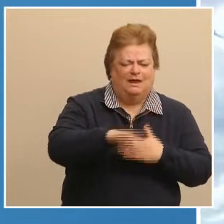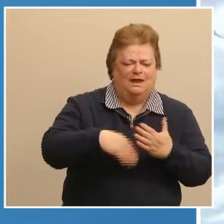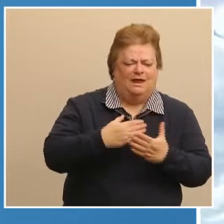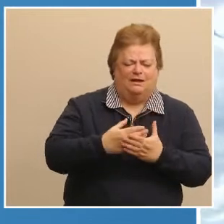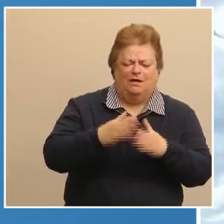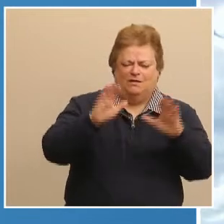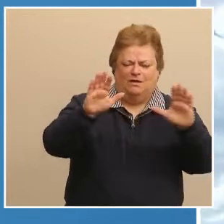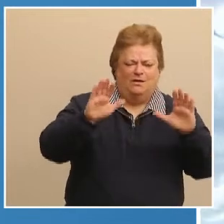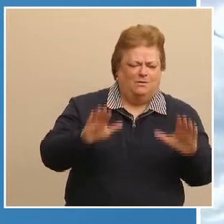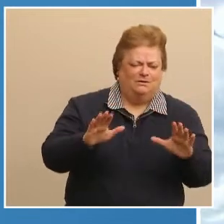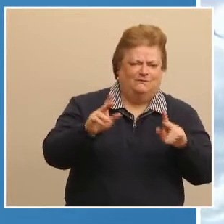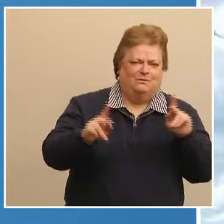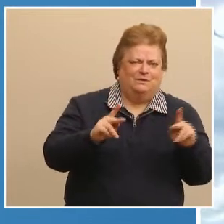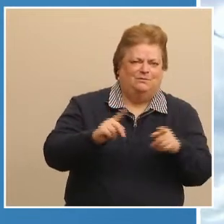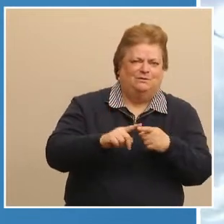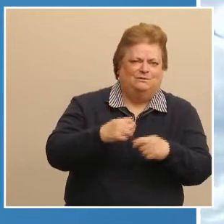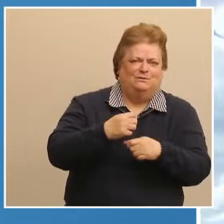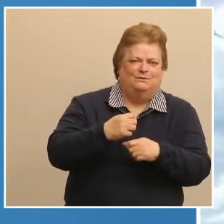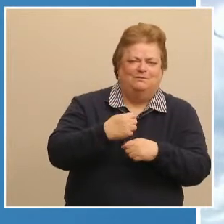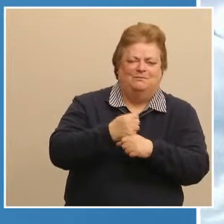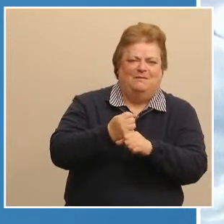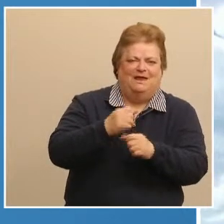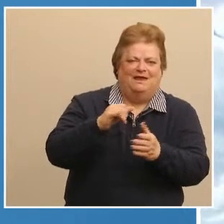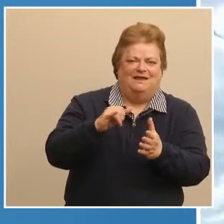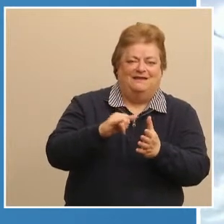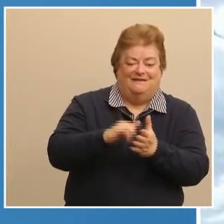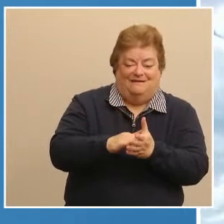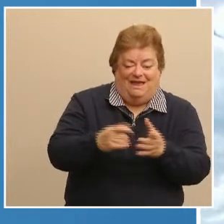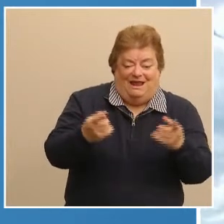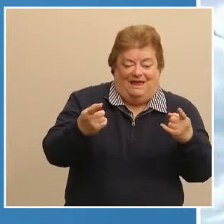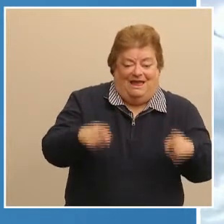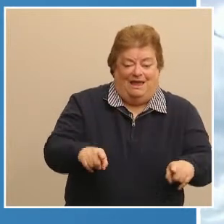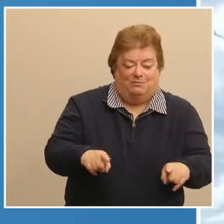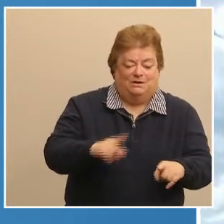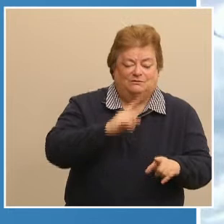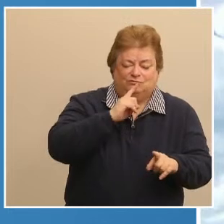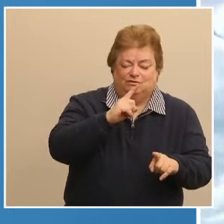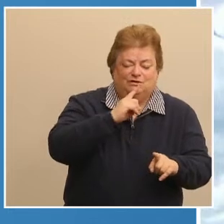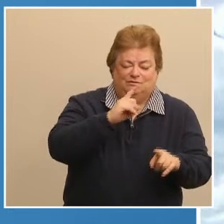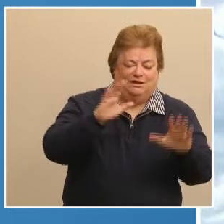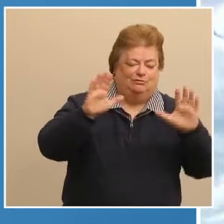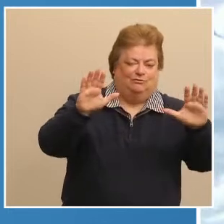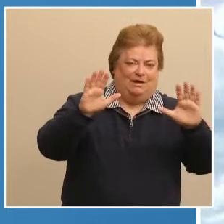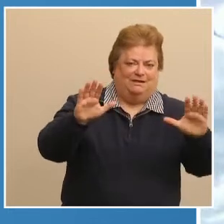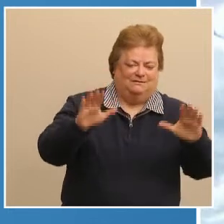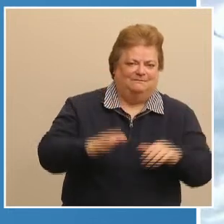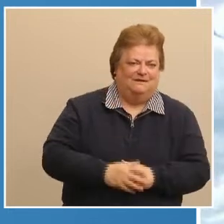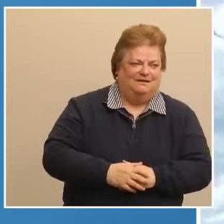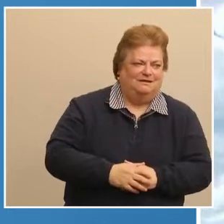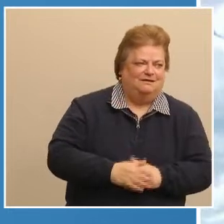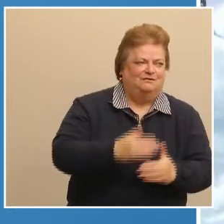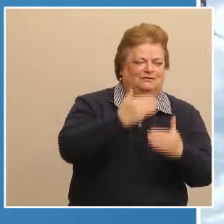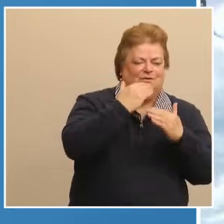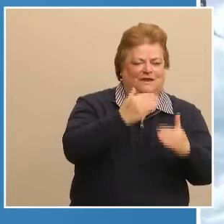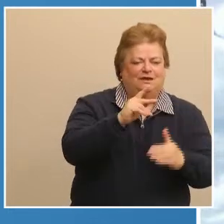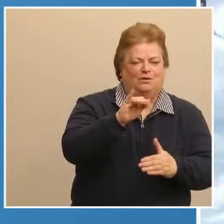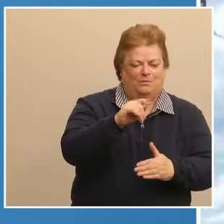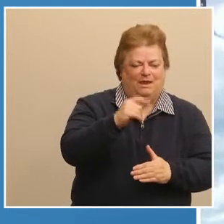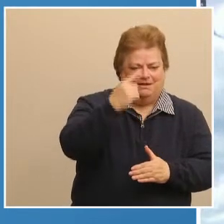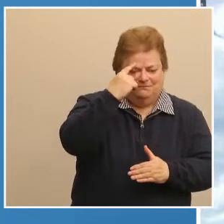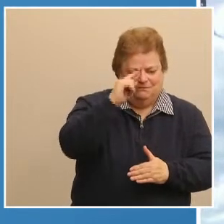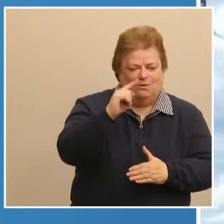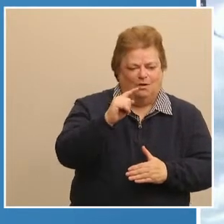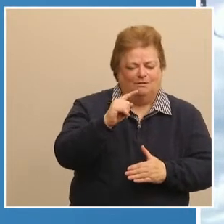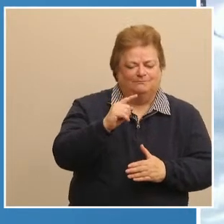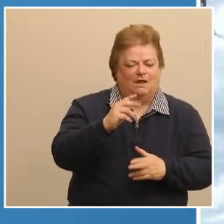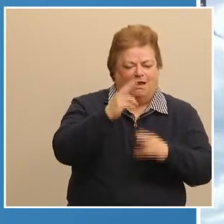awesome people who are making this happen. It was really, really great. So again, thanks a lot, Pat. I was really honored to be a part